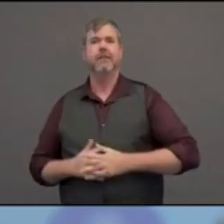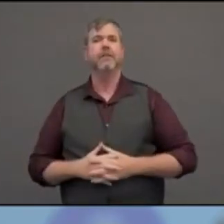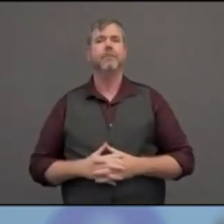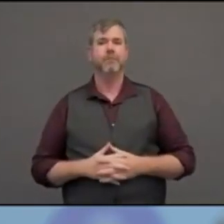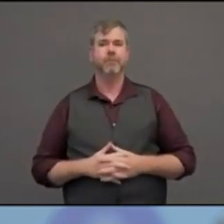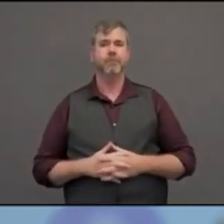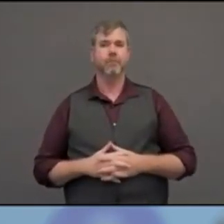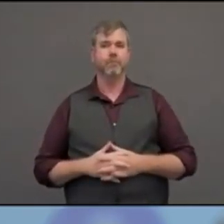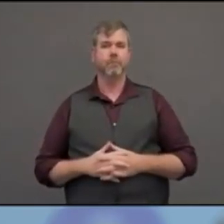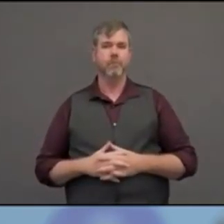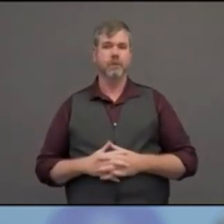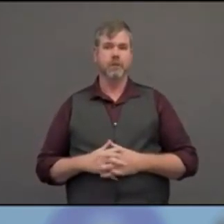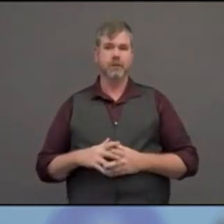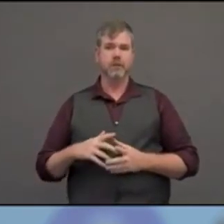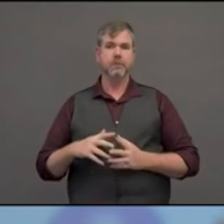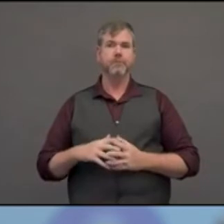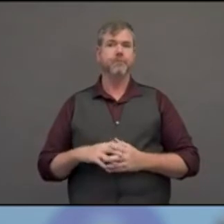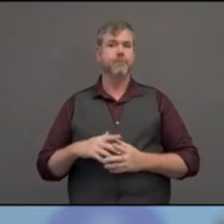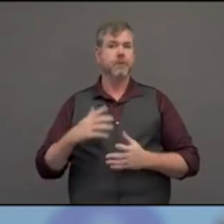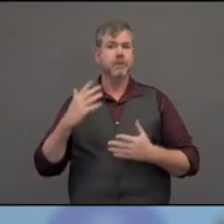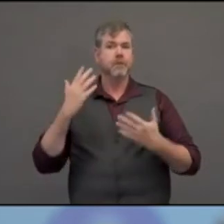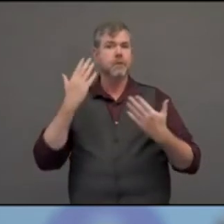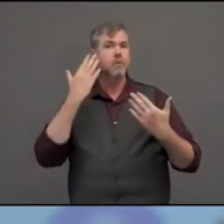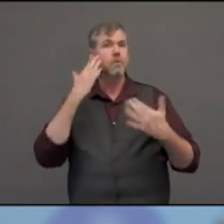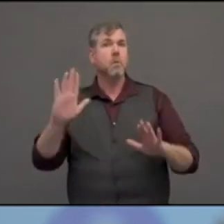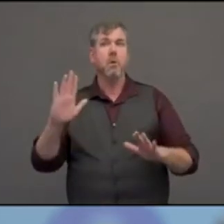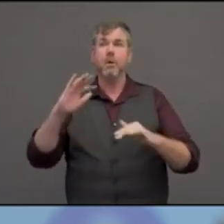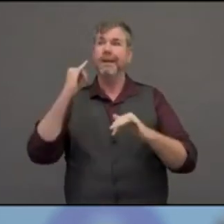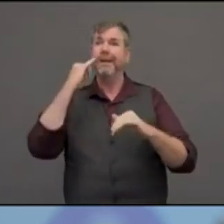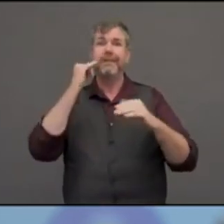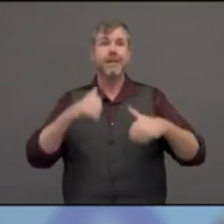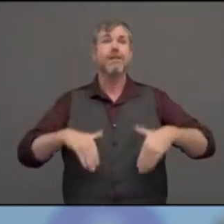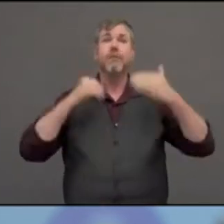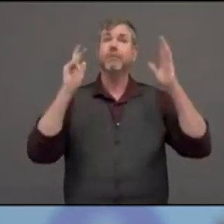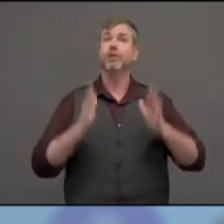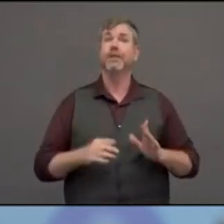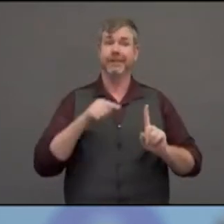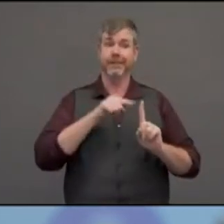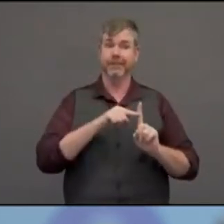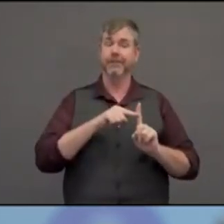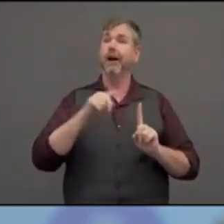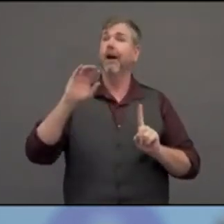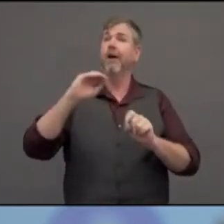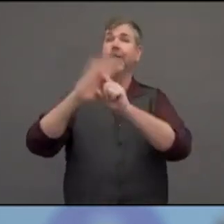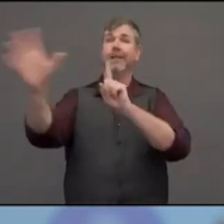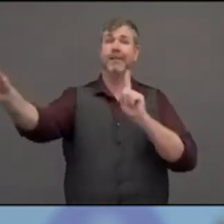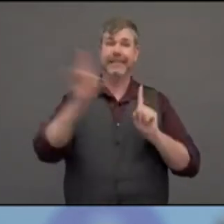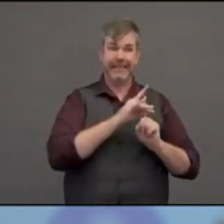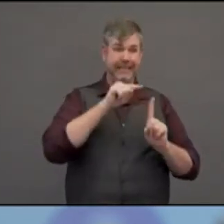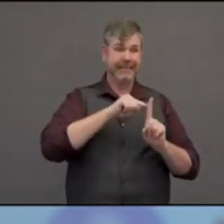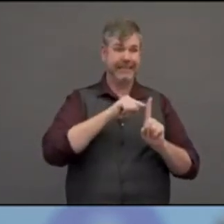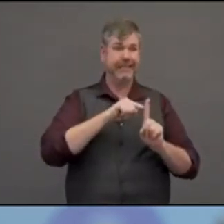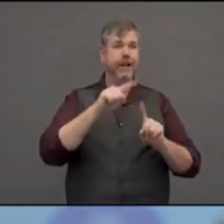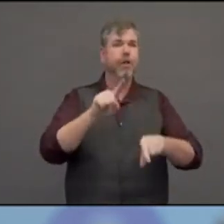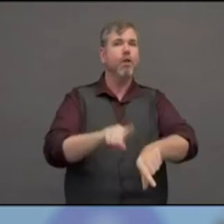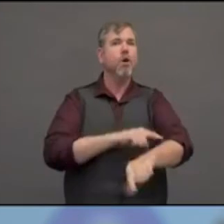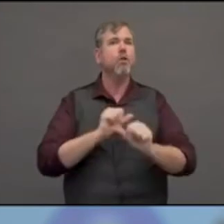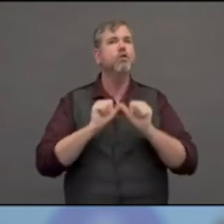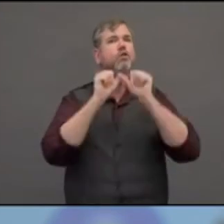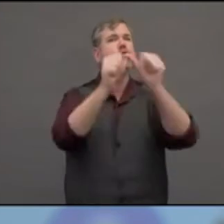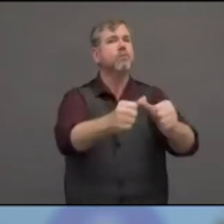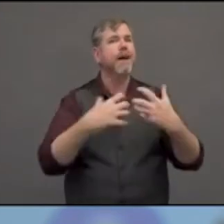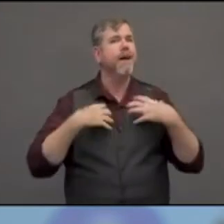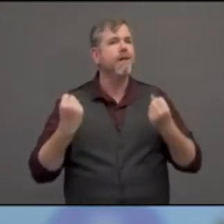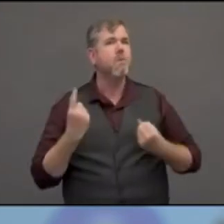health effects of this virus. One thing I keep coming back to is people tend to look at this in black and white, which is living